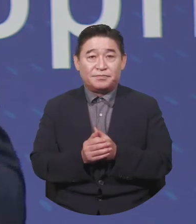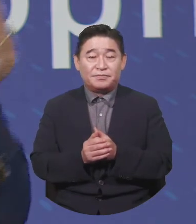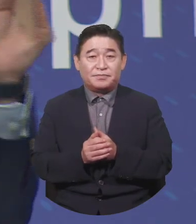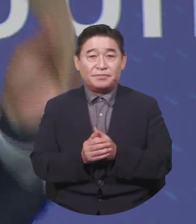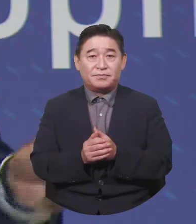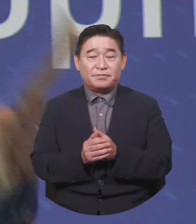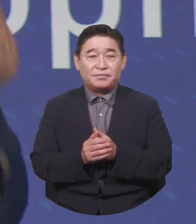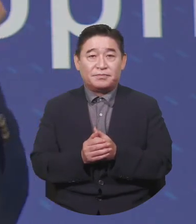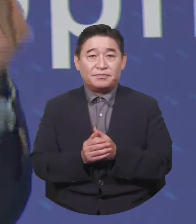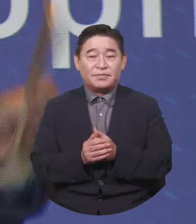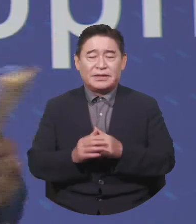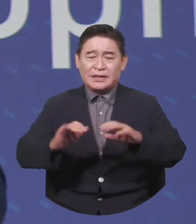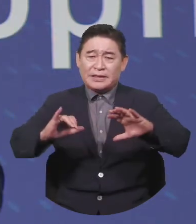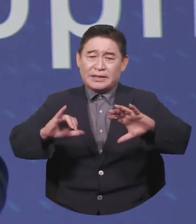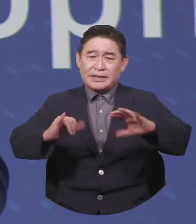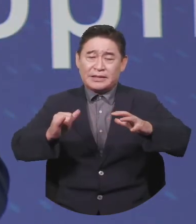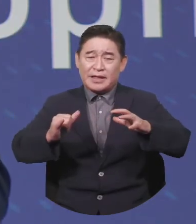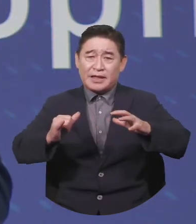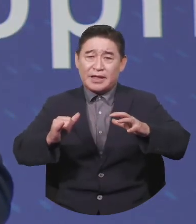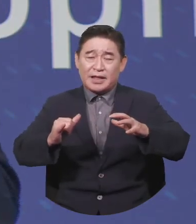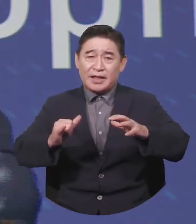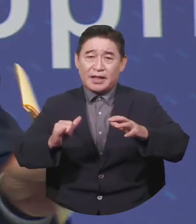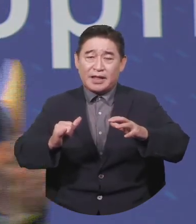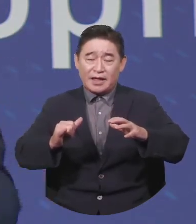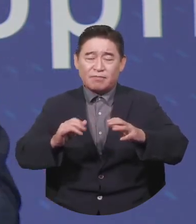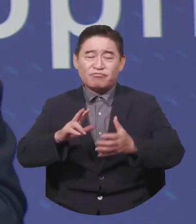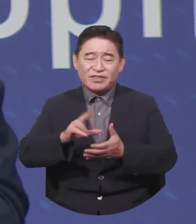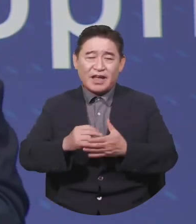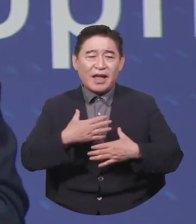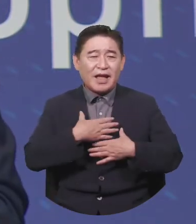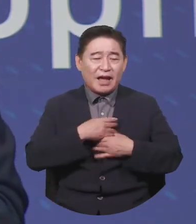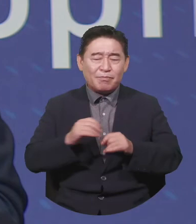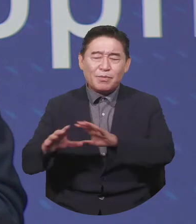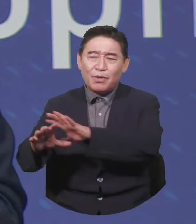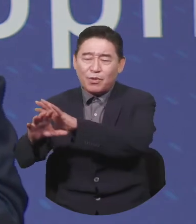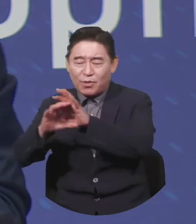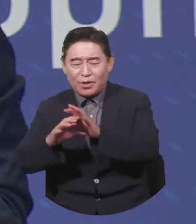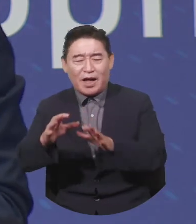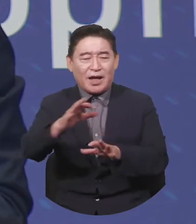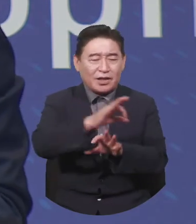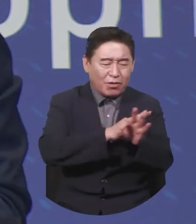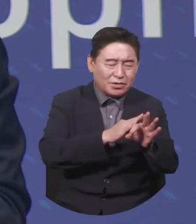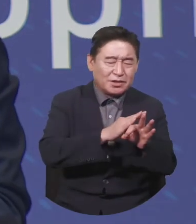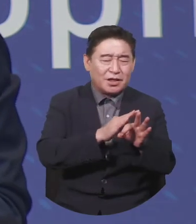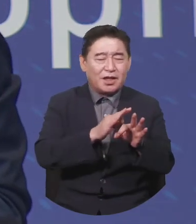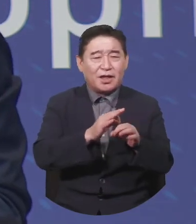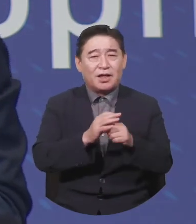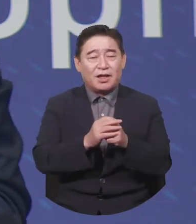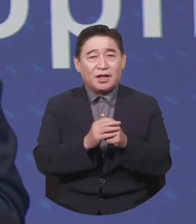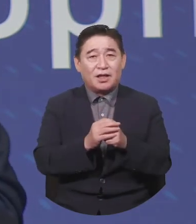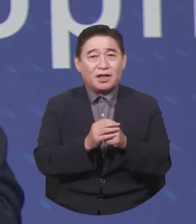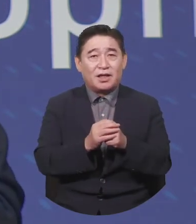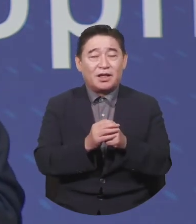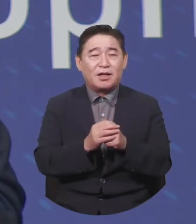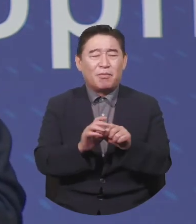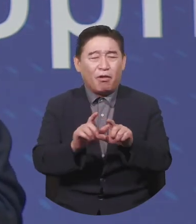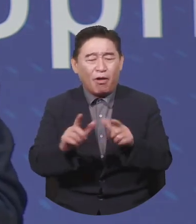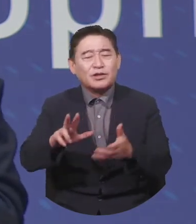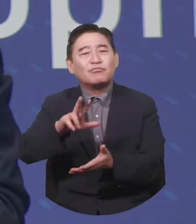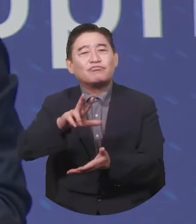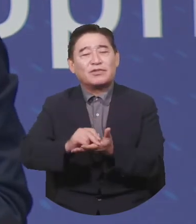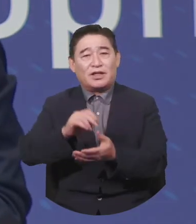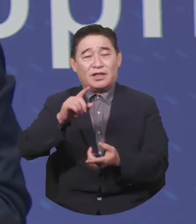challenges, pandemic, security, economic challenges. Development cooperation is always playing a